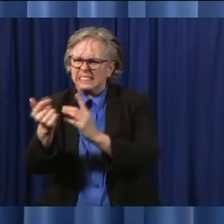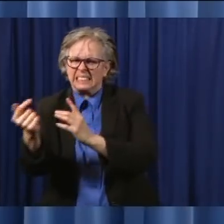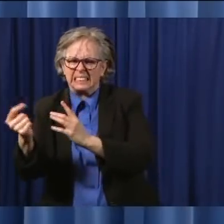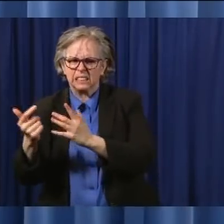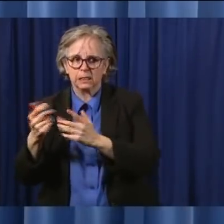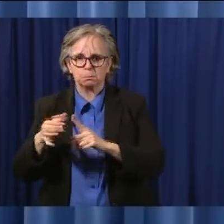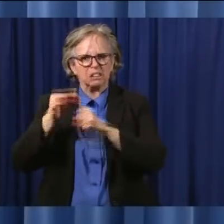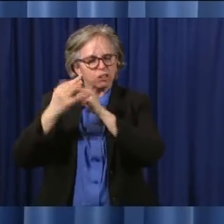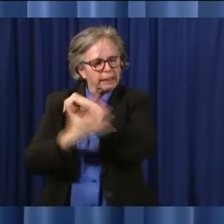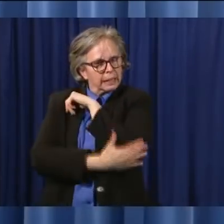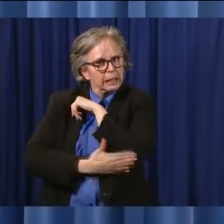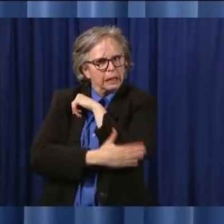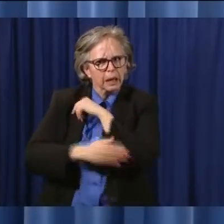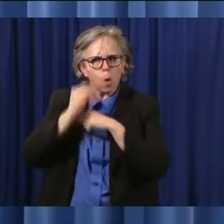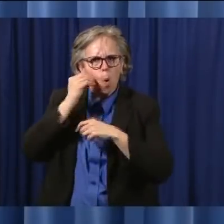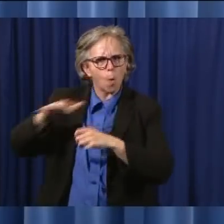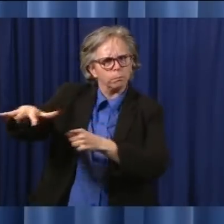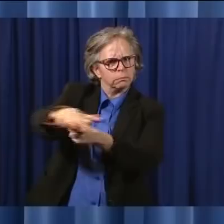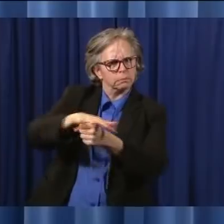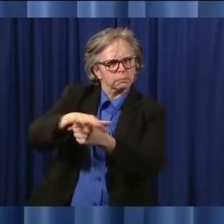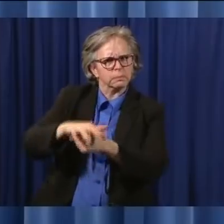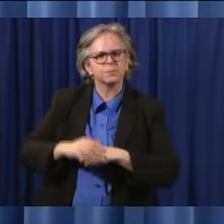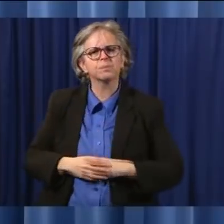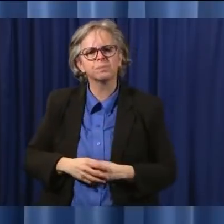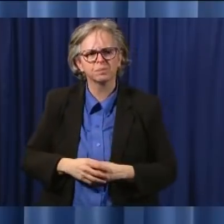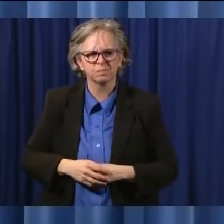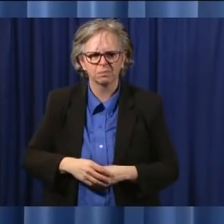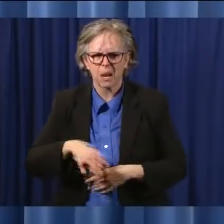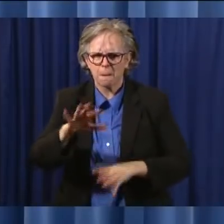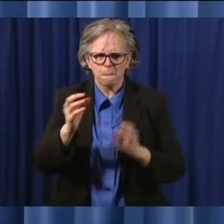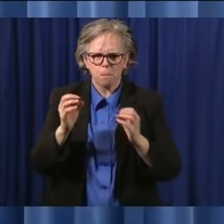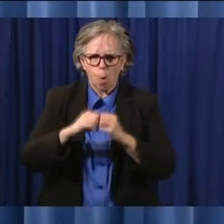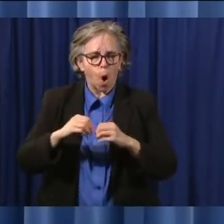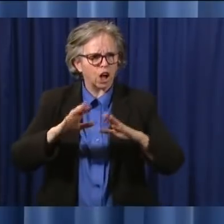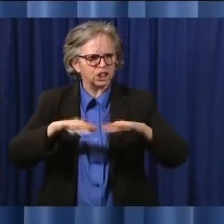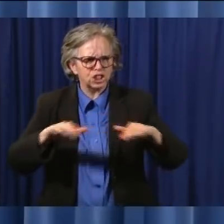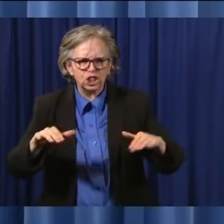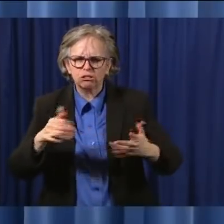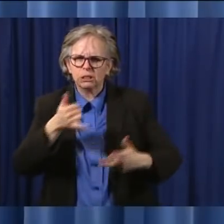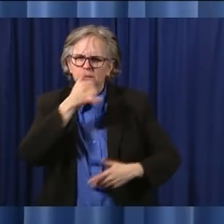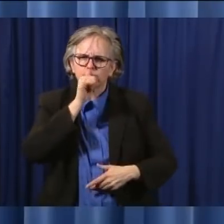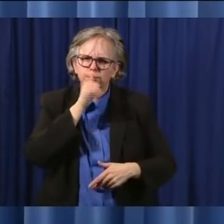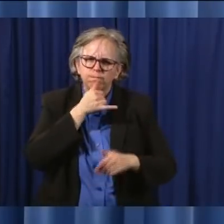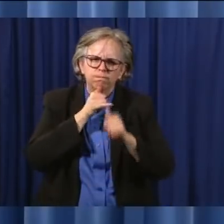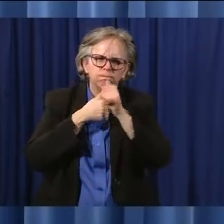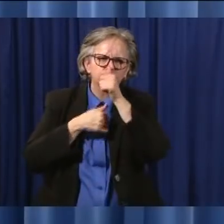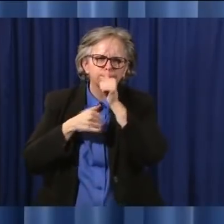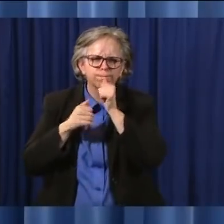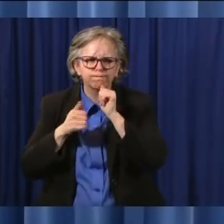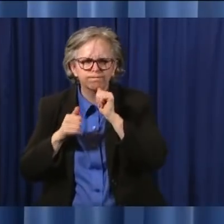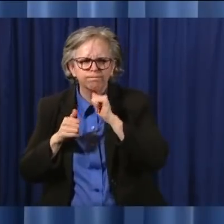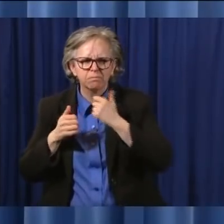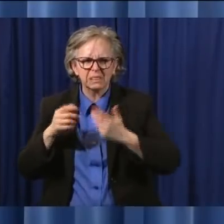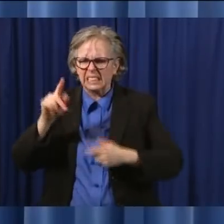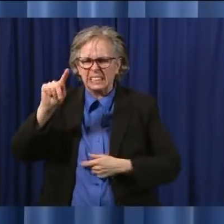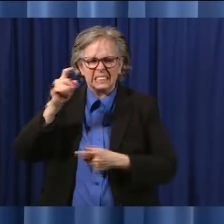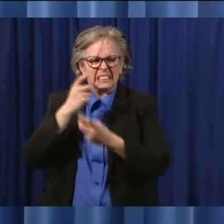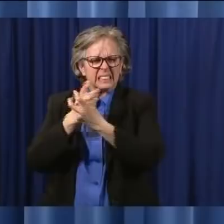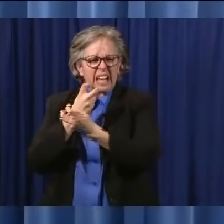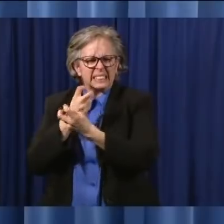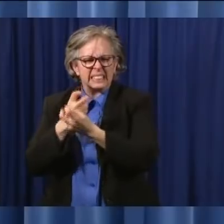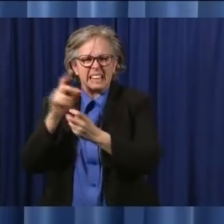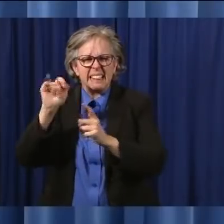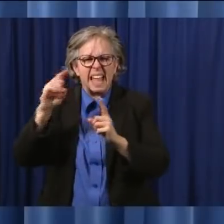more children suffering with toxic lead exposure or neonatal abstinence syndrome are getting access to early